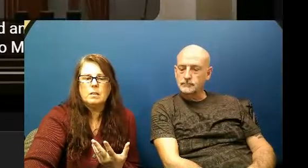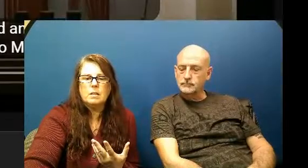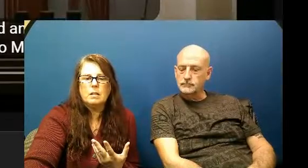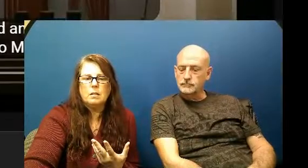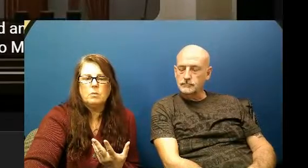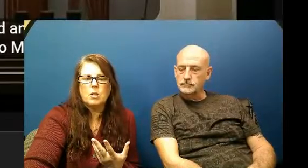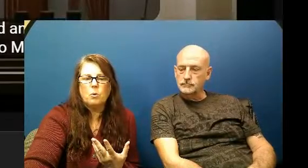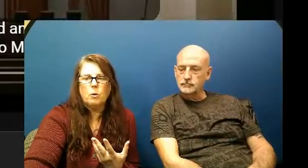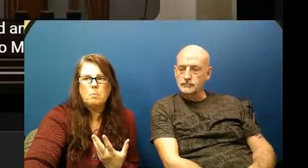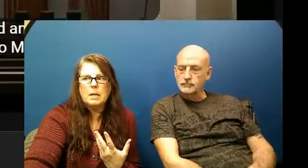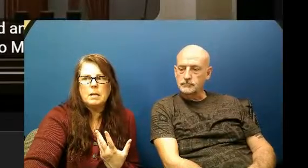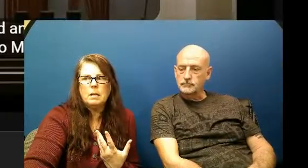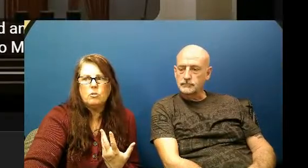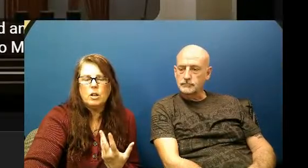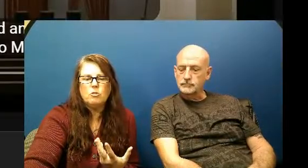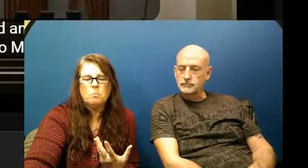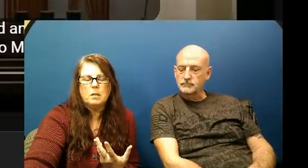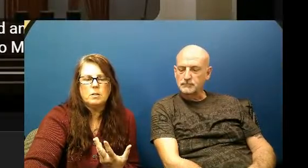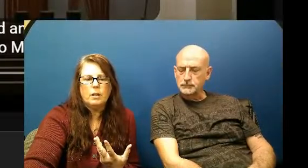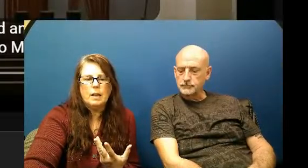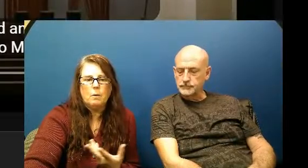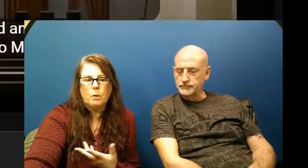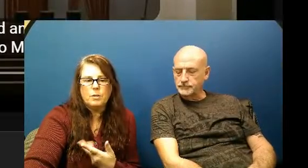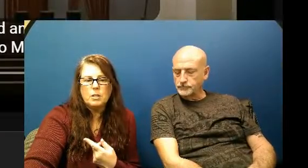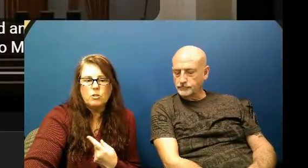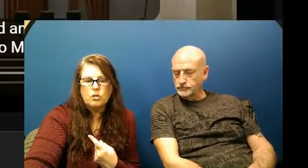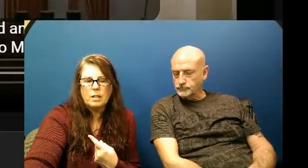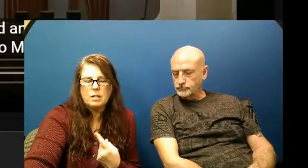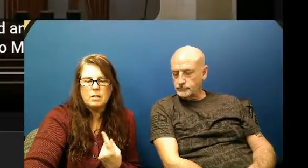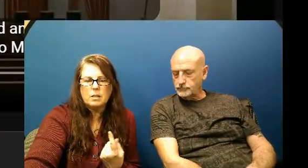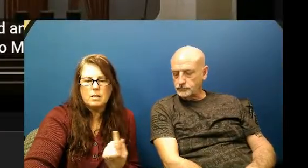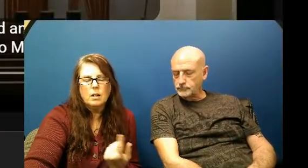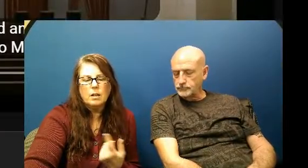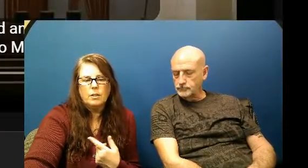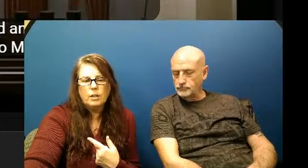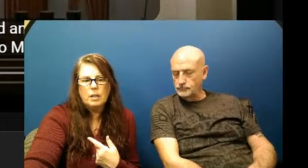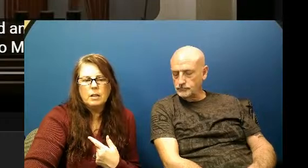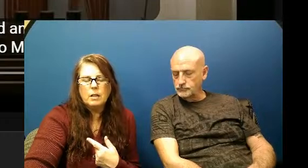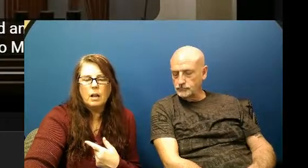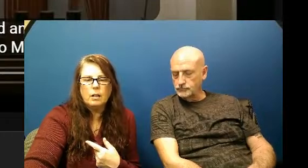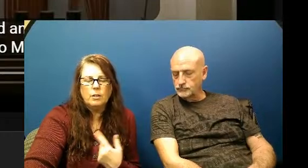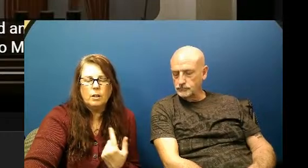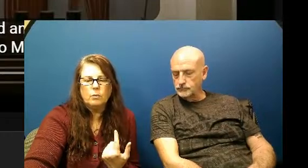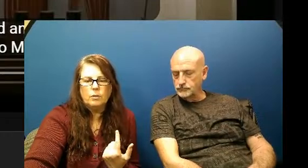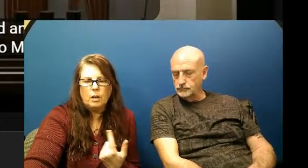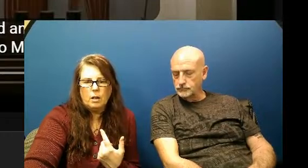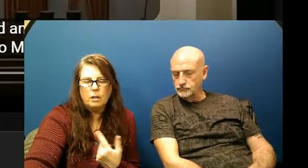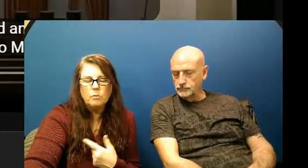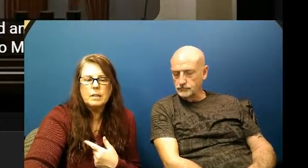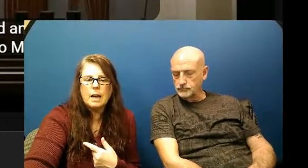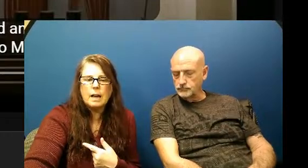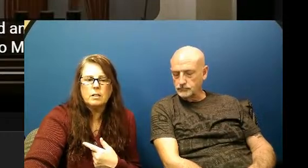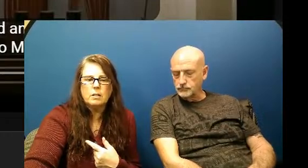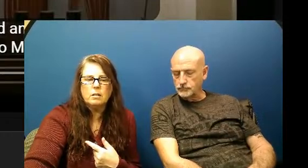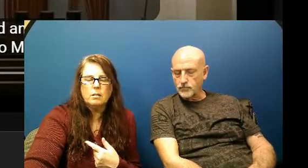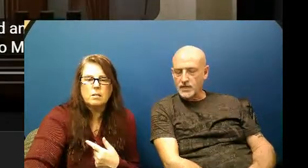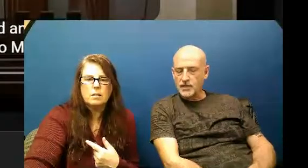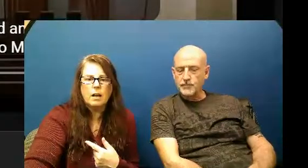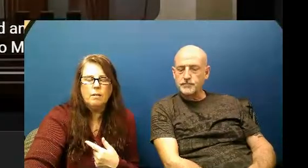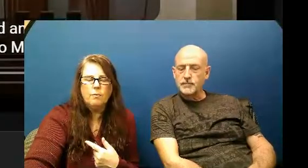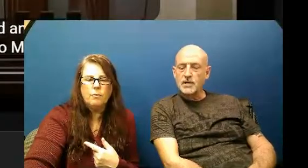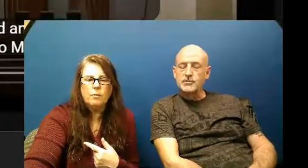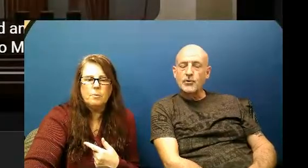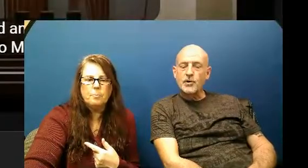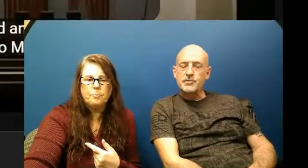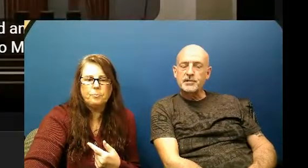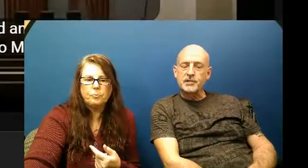of things, and so we're making judgments on that, whereas these justices, they're getting the unredacted